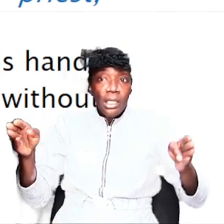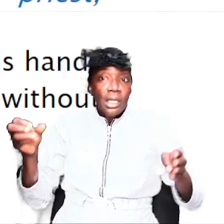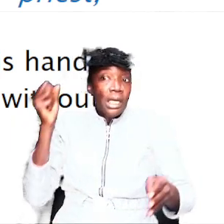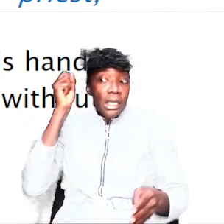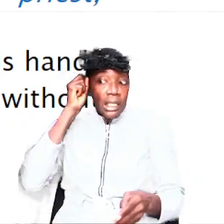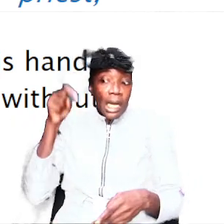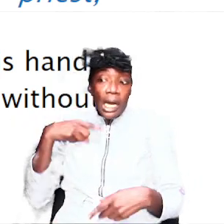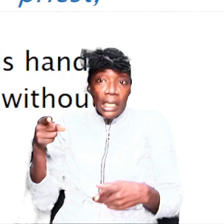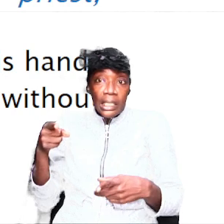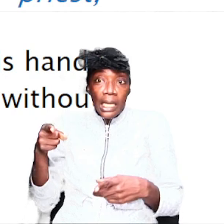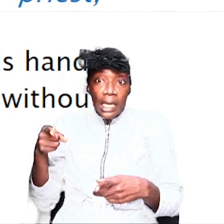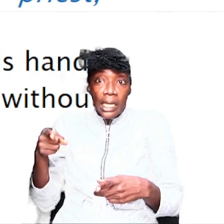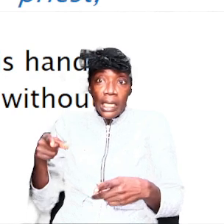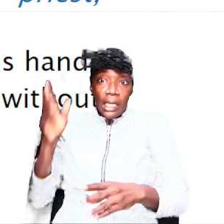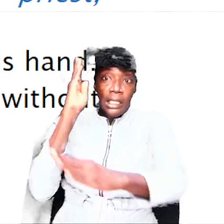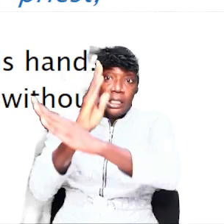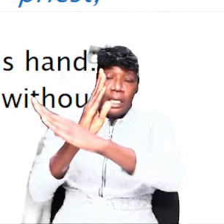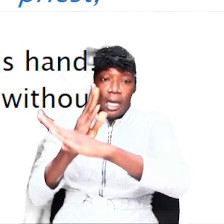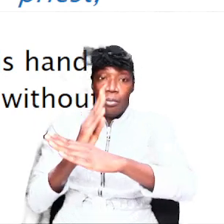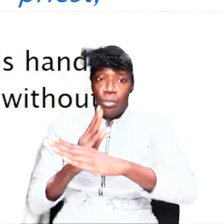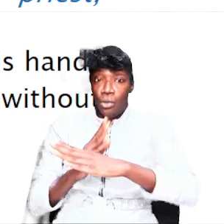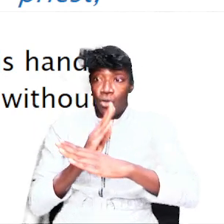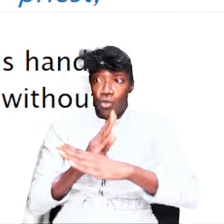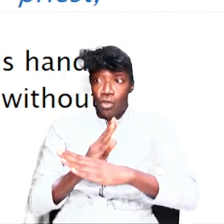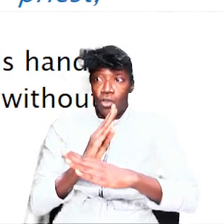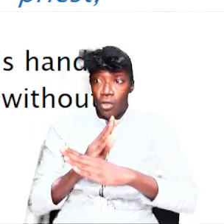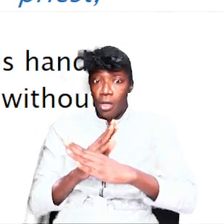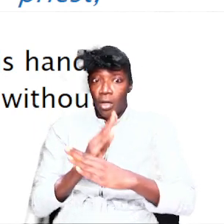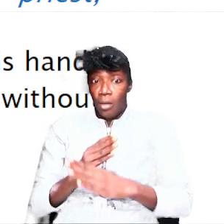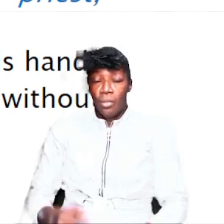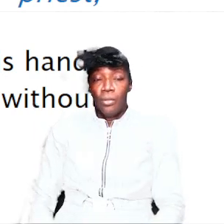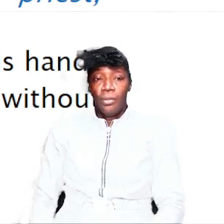the priest, withdraw your hand.